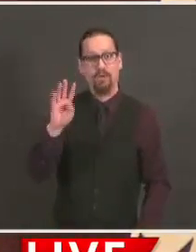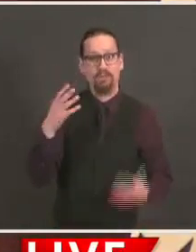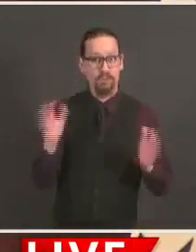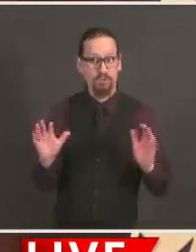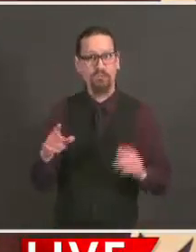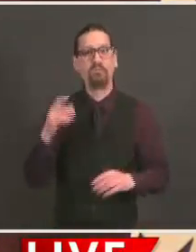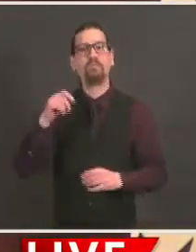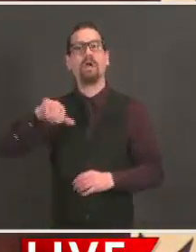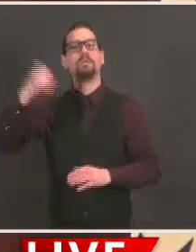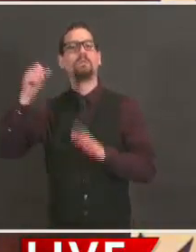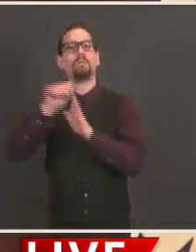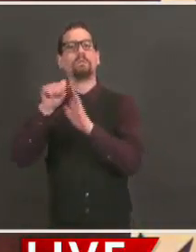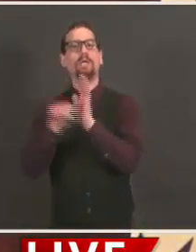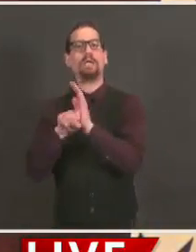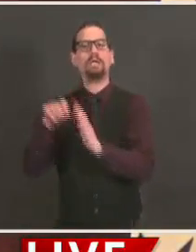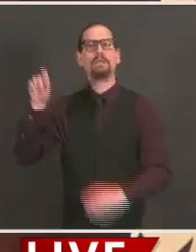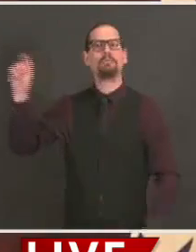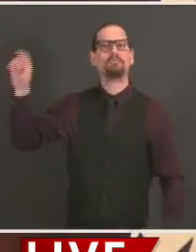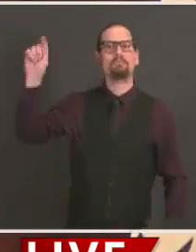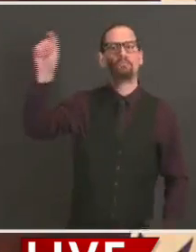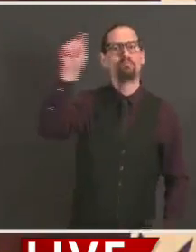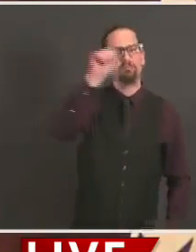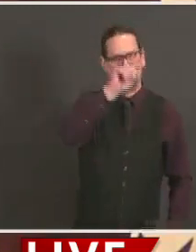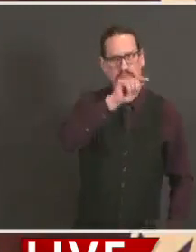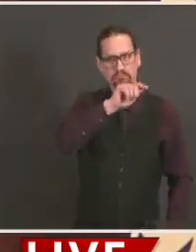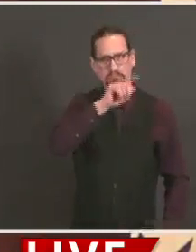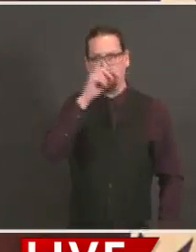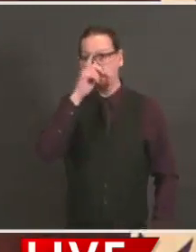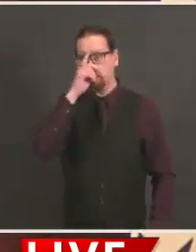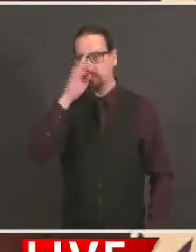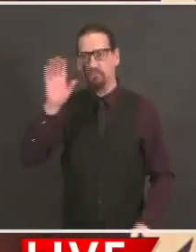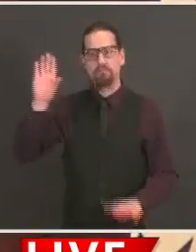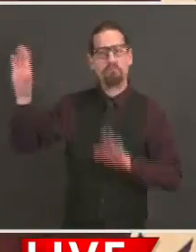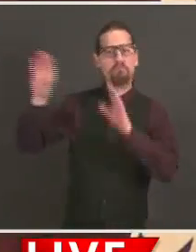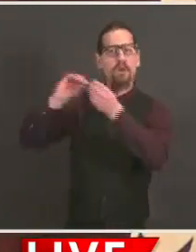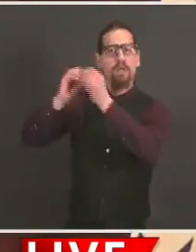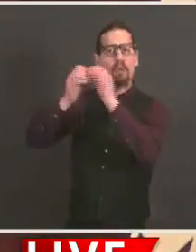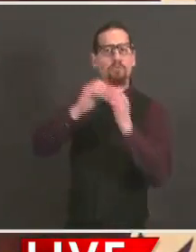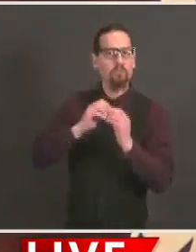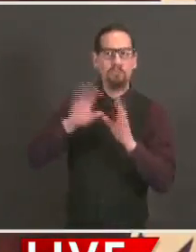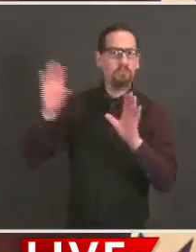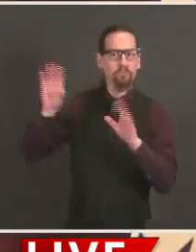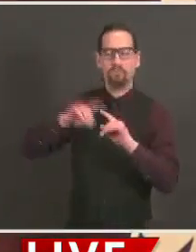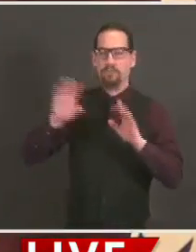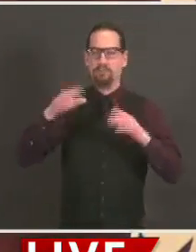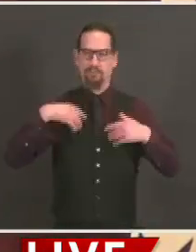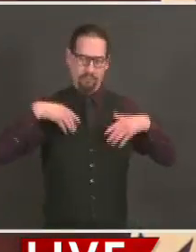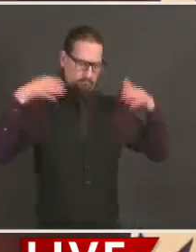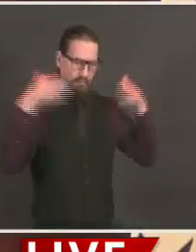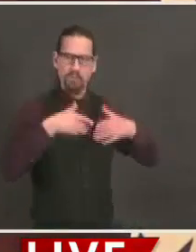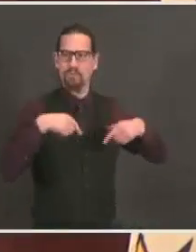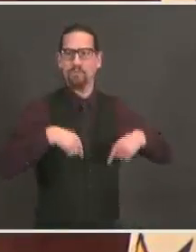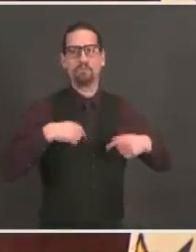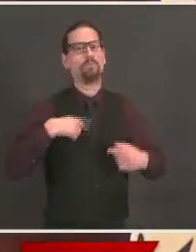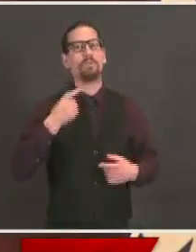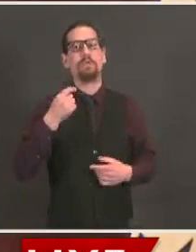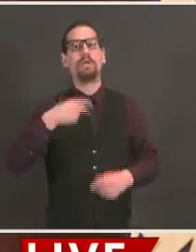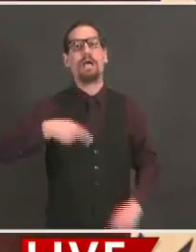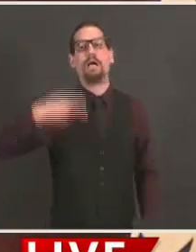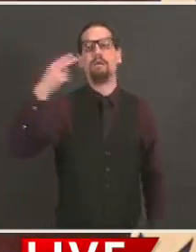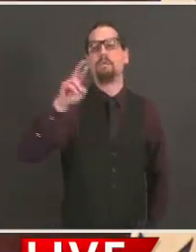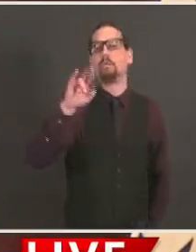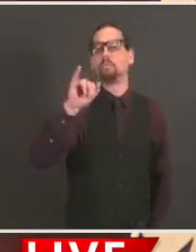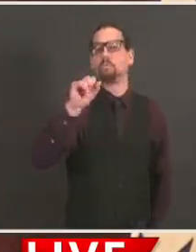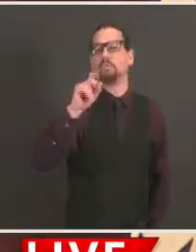we can confidently say we have really focused on getting it to our most vulnerable Rhode